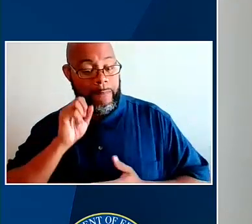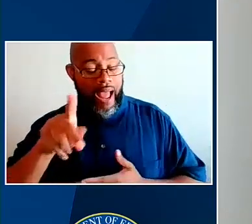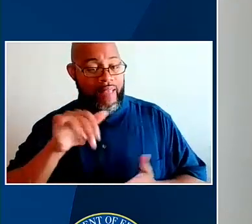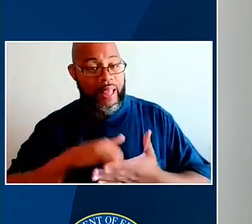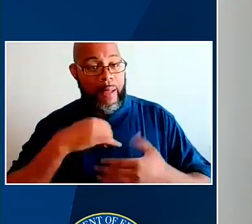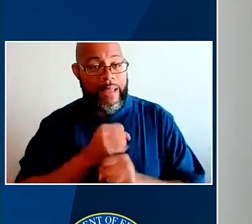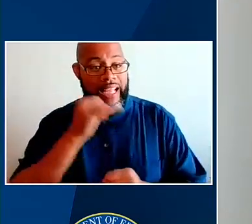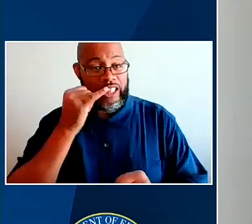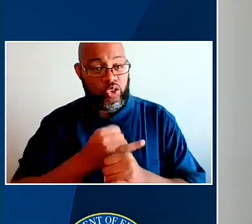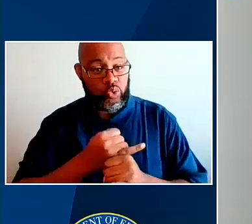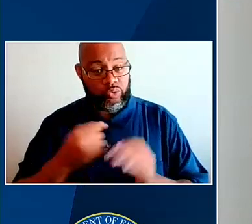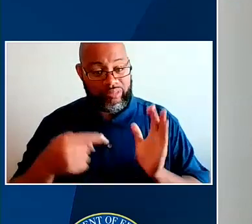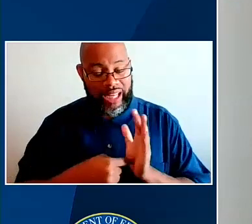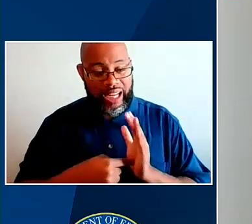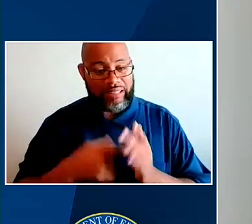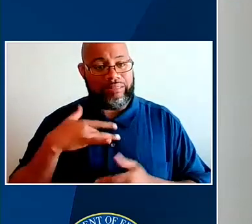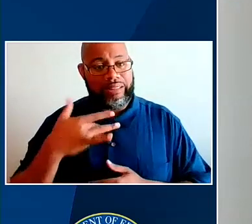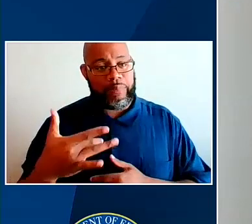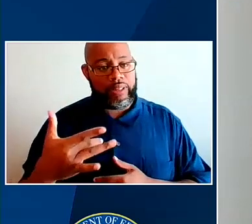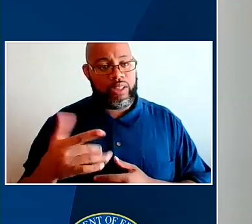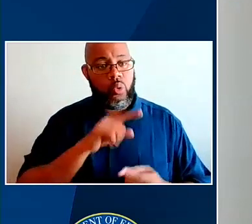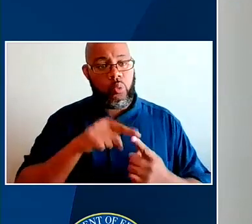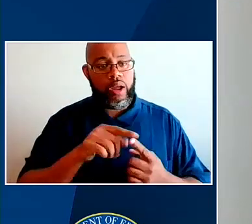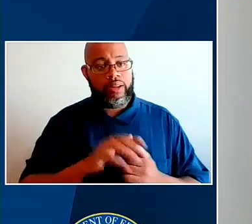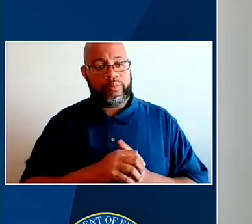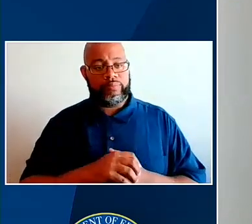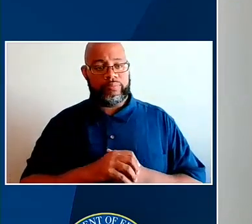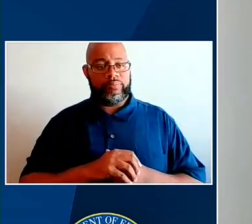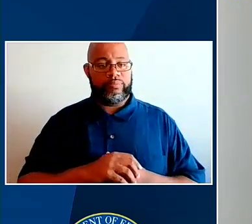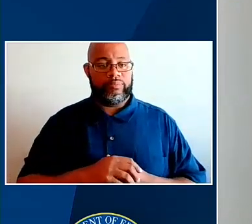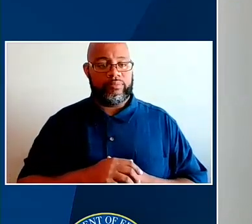an institutional debt typically is when